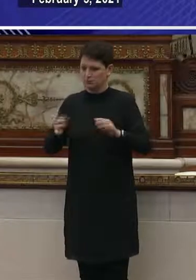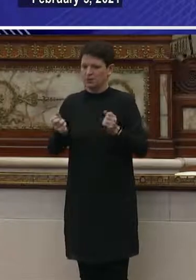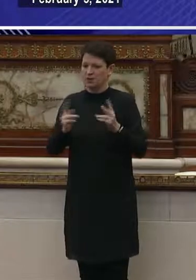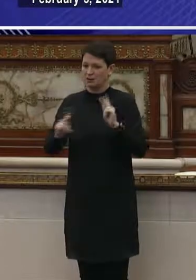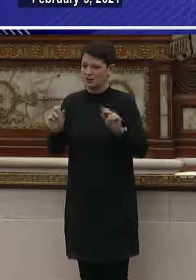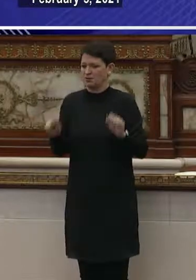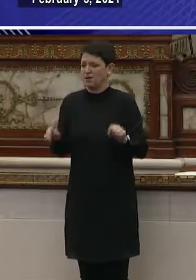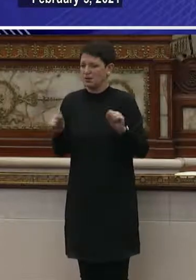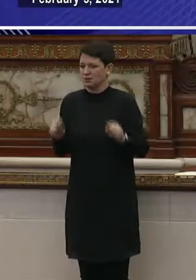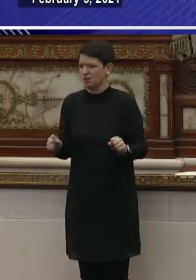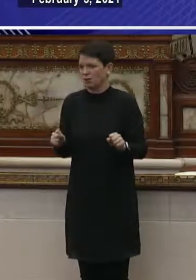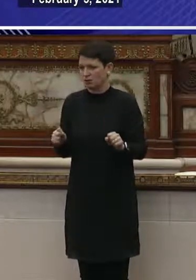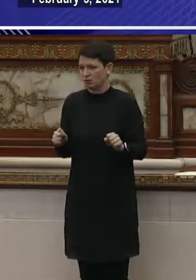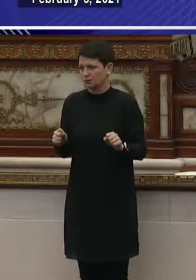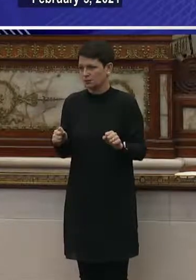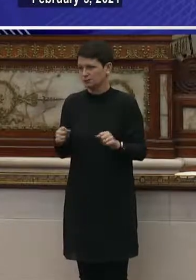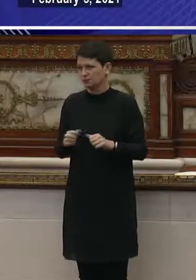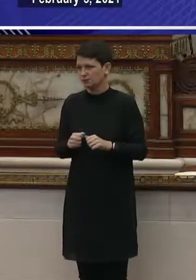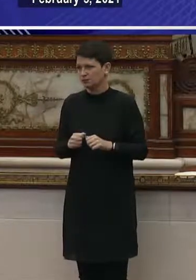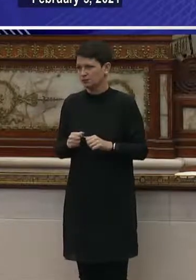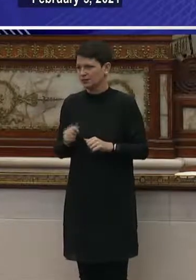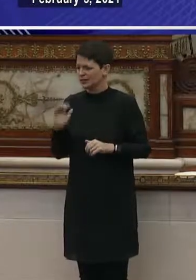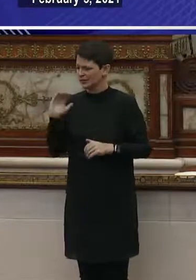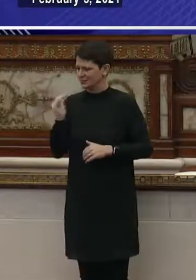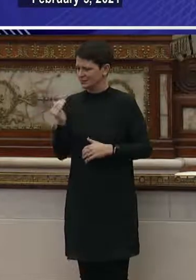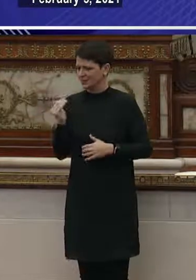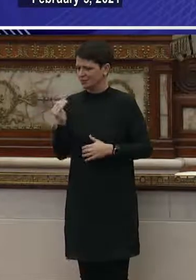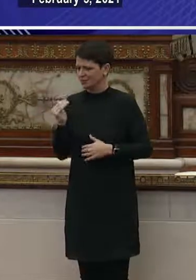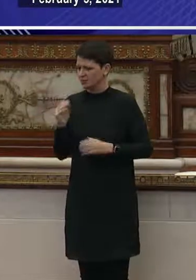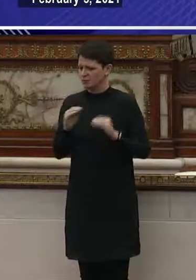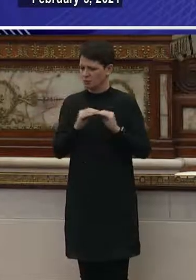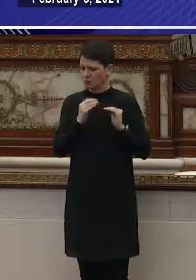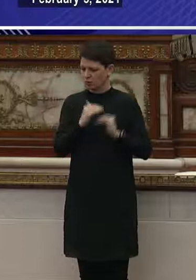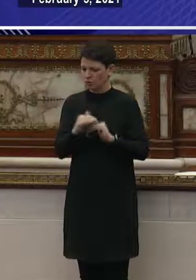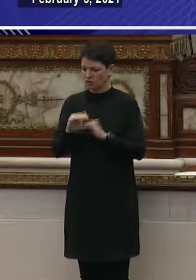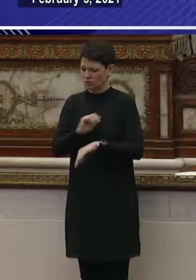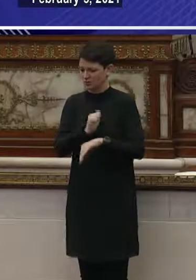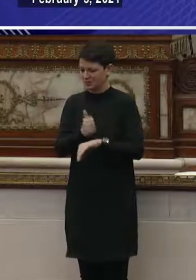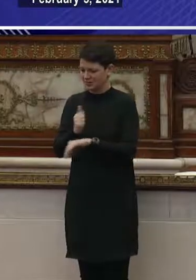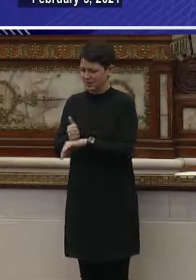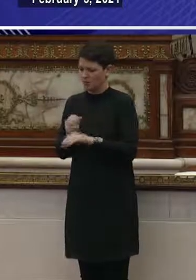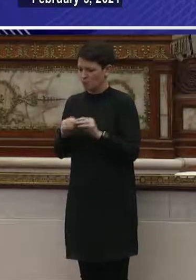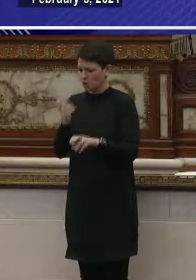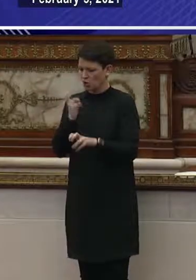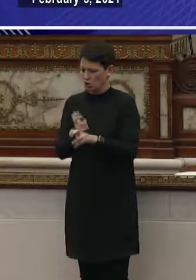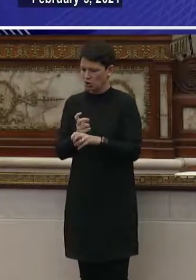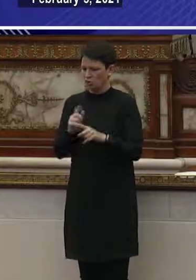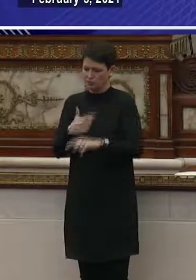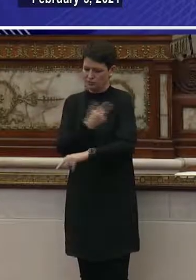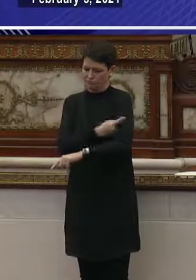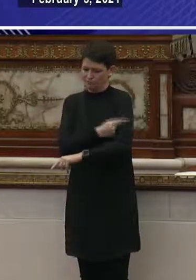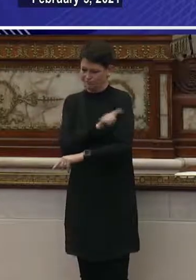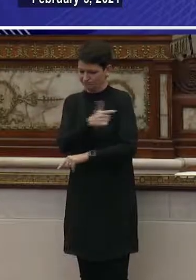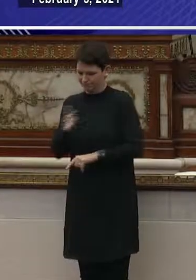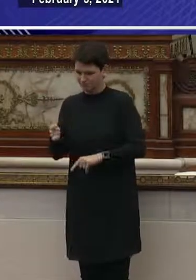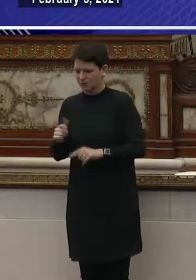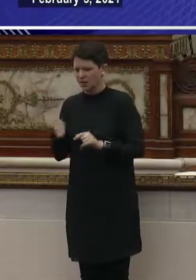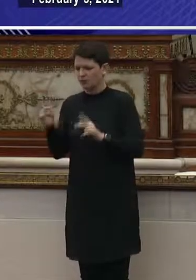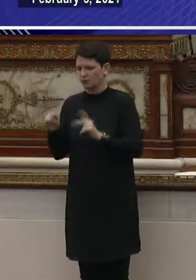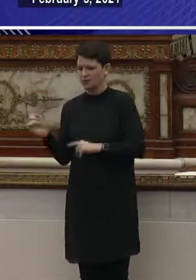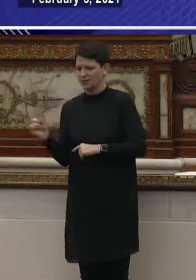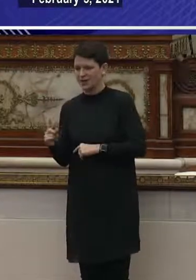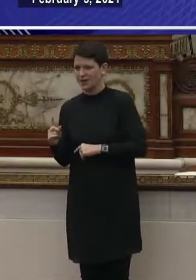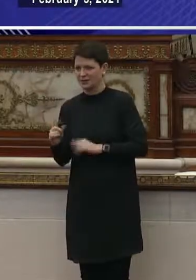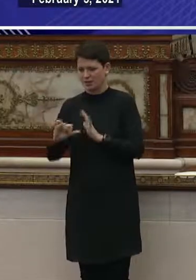as possible. And it just seems like the more restrictions we put in there, the harder it will be to do that. And then somebody else had asked, and I'll